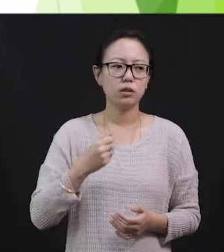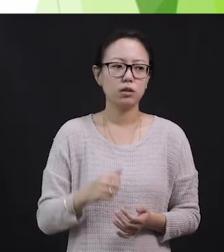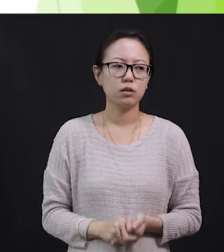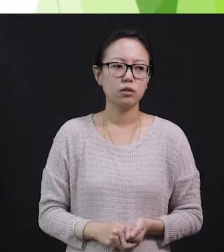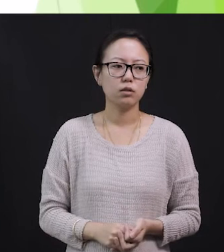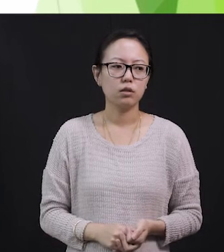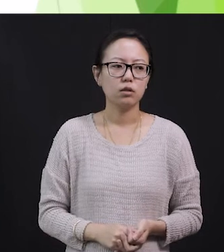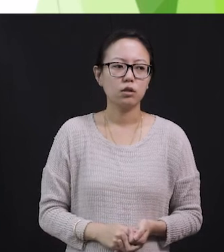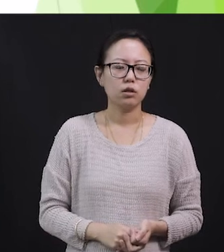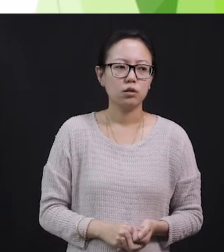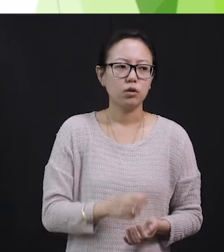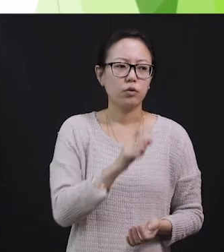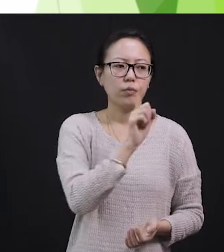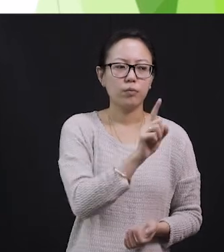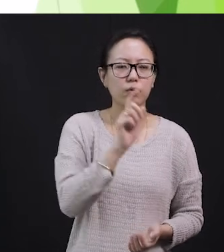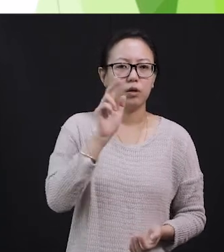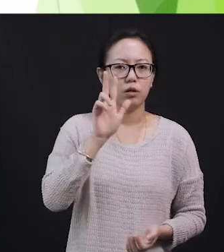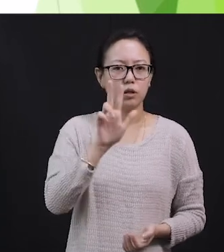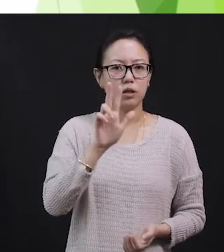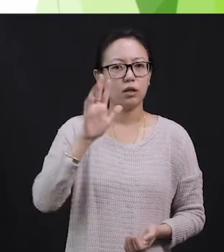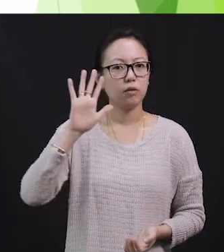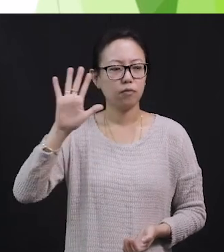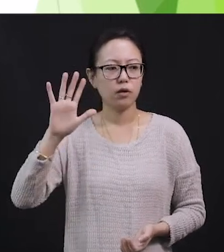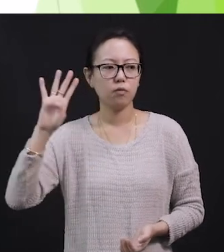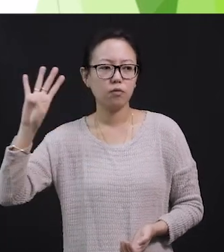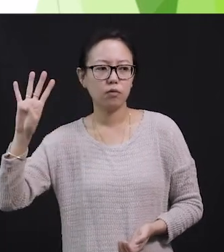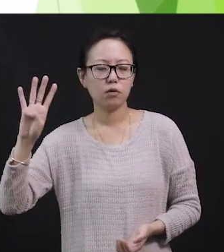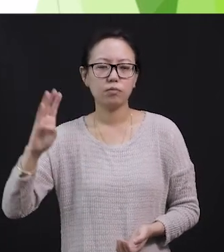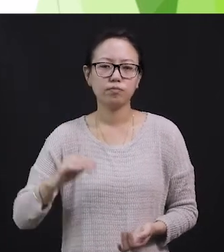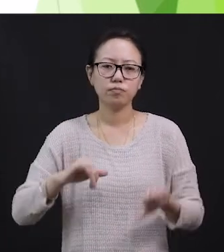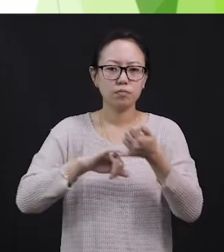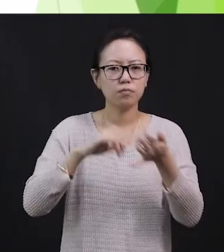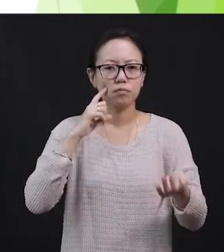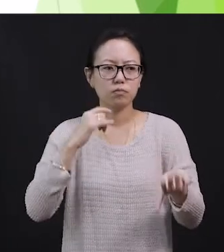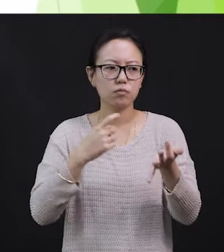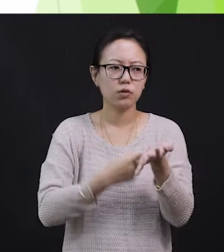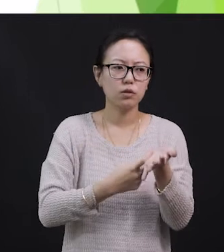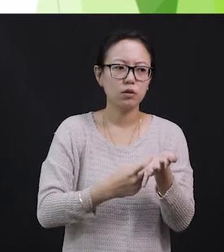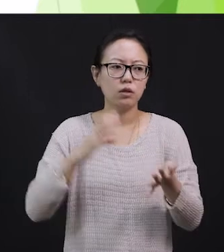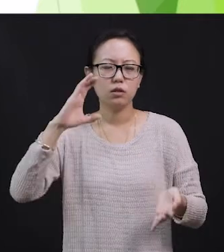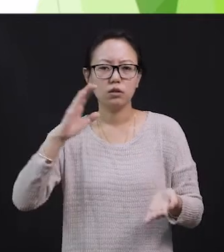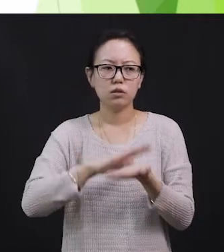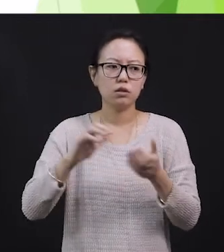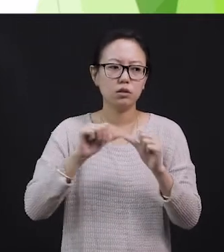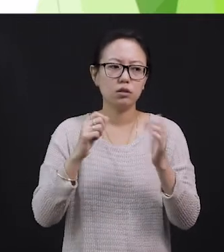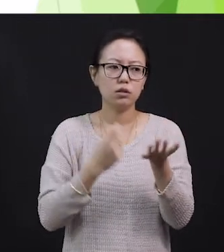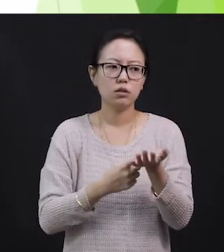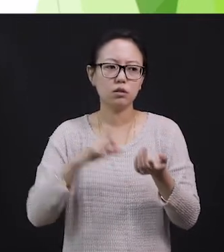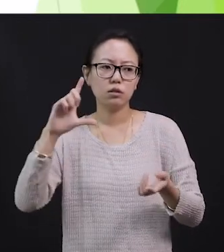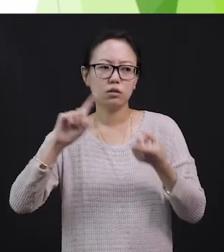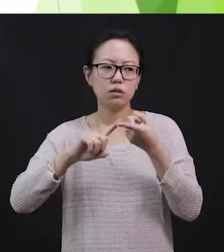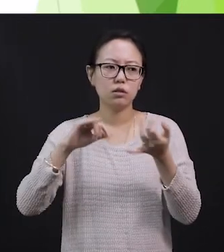the availability of Western-oriented knowledge. Now, when you have this Western-oriented knowledge,